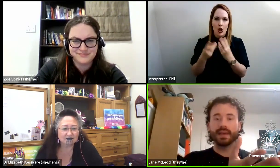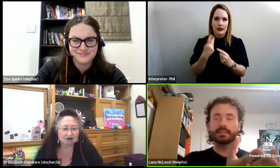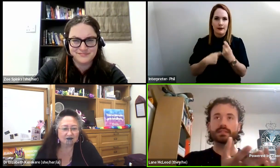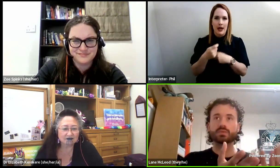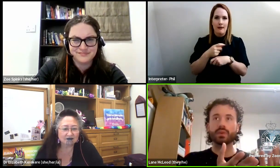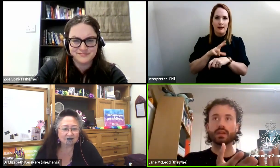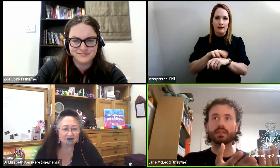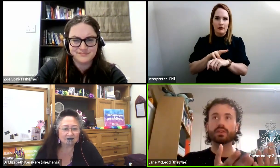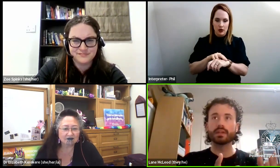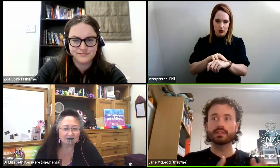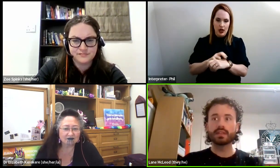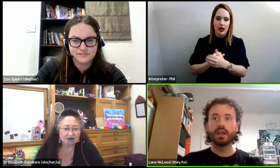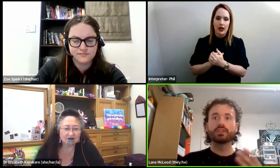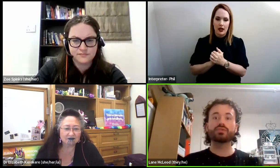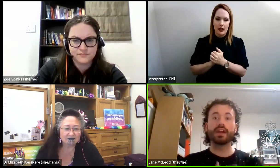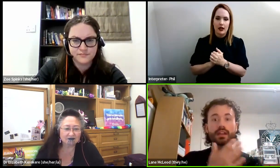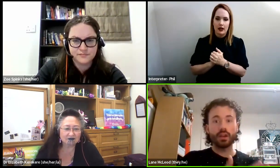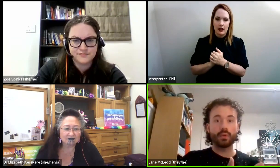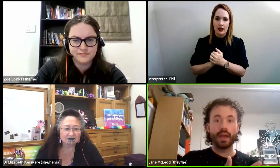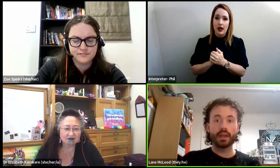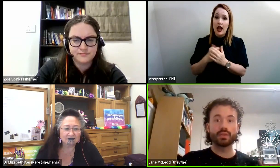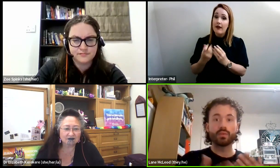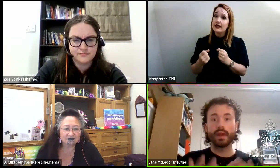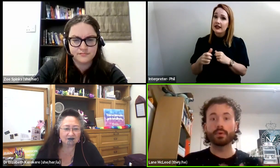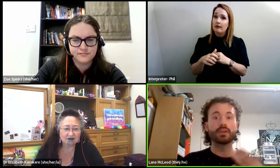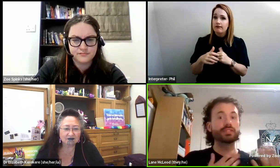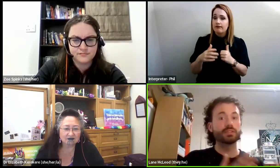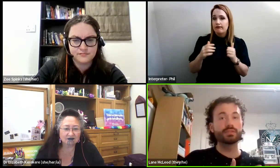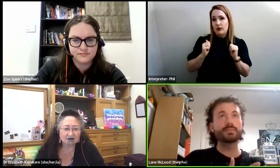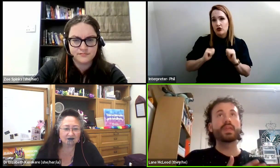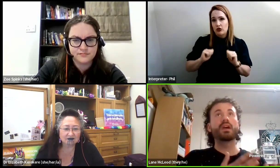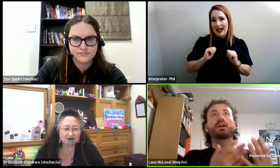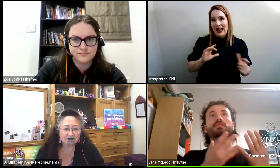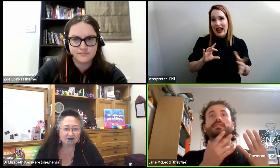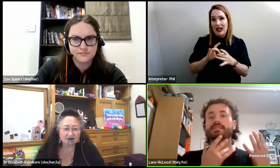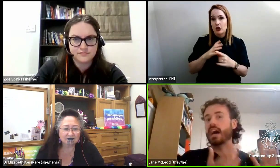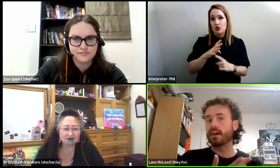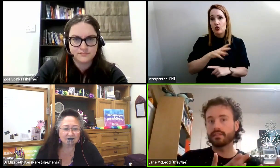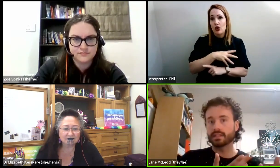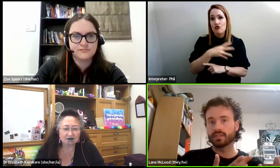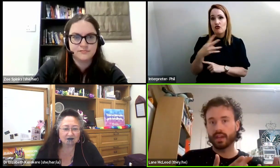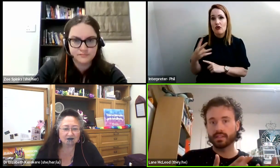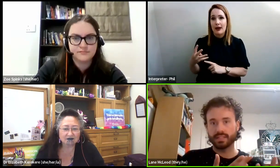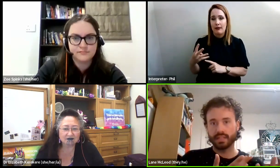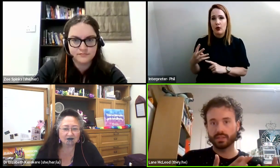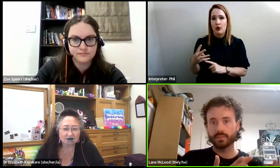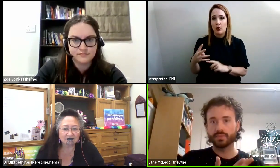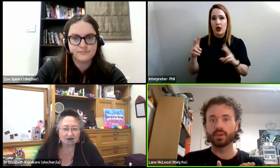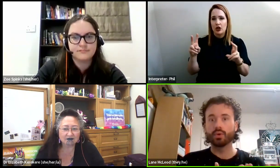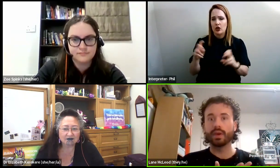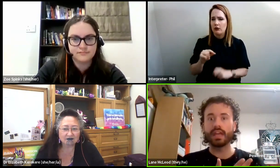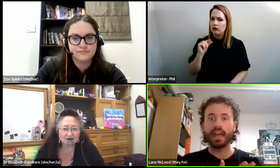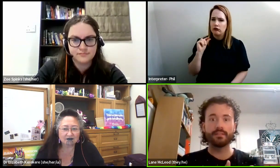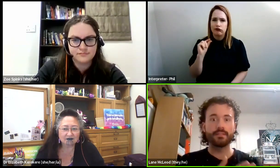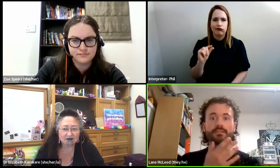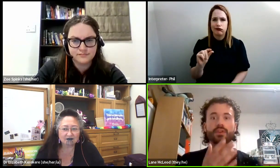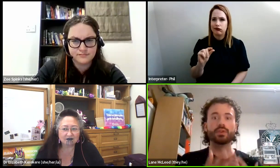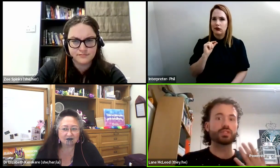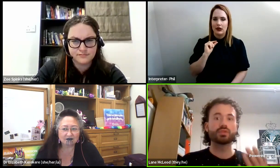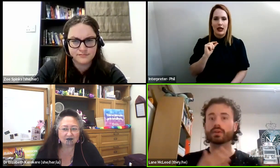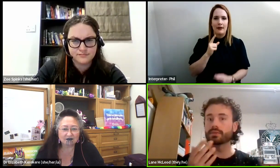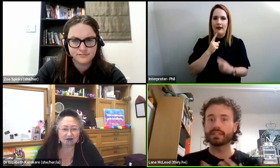some spaces where there is training around rainbow issues, staff isn't trained to teach it. So we have